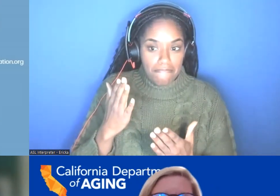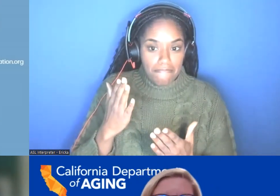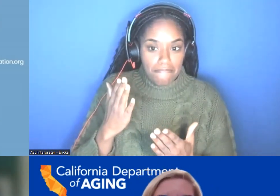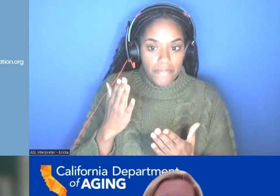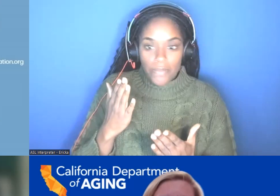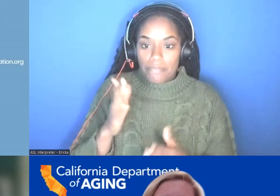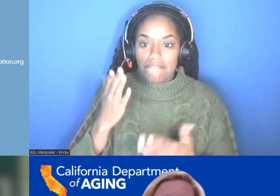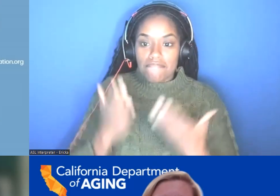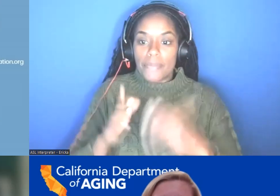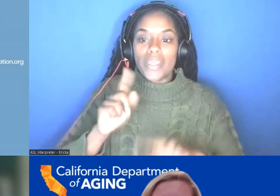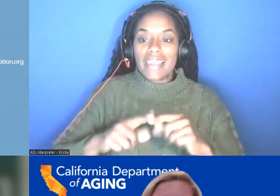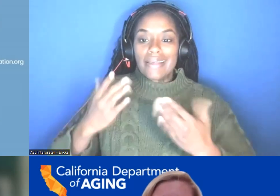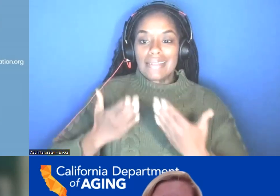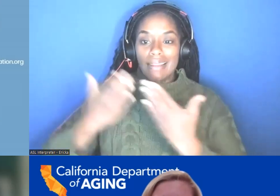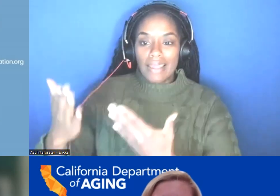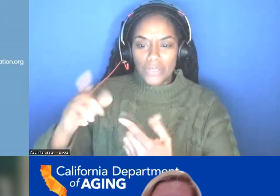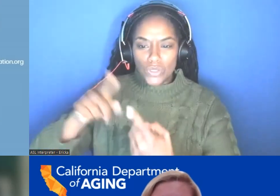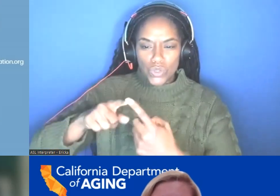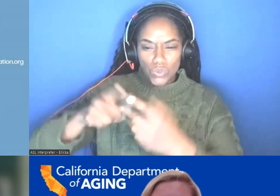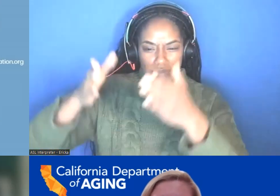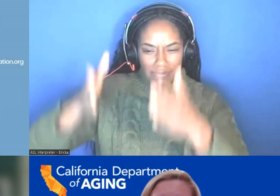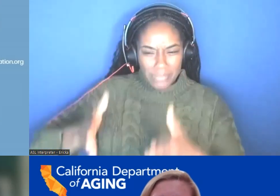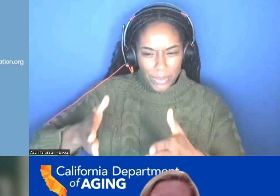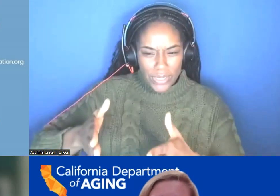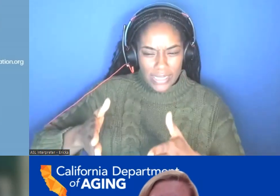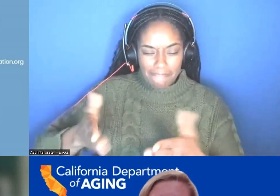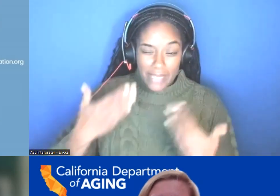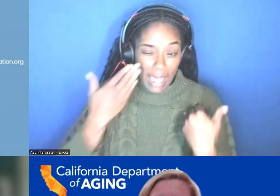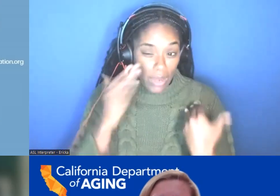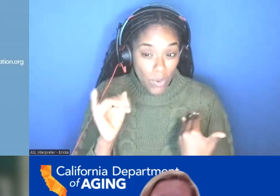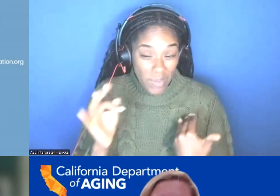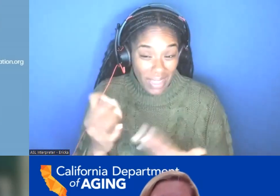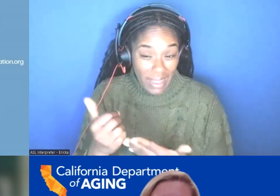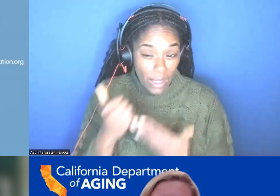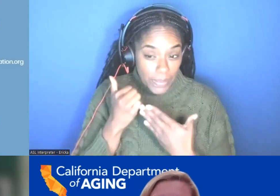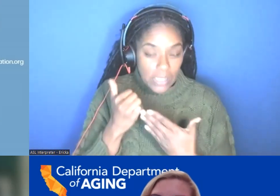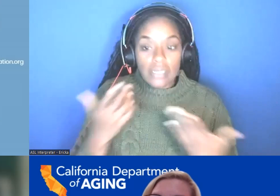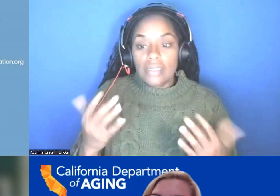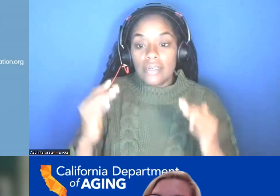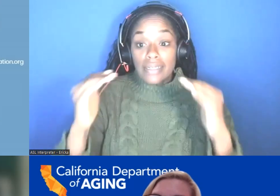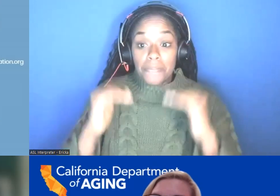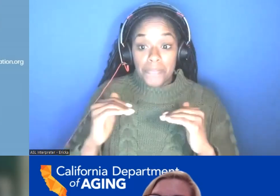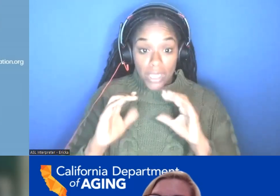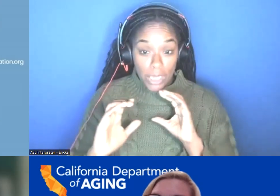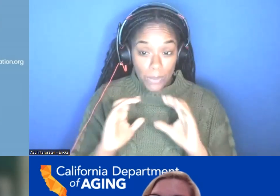person. I don't think that's helpful. And then in communicating, part of it is,